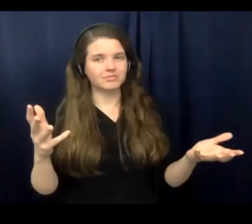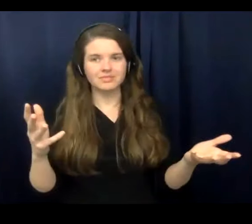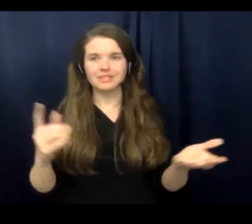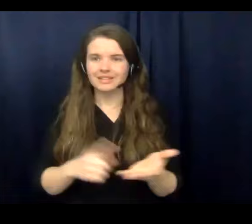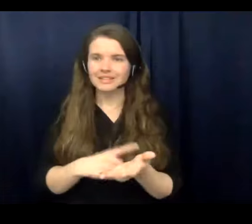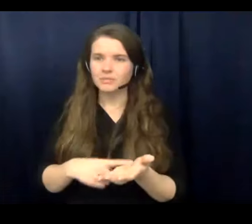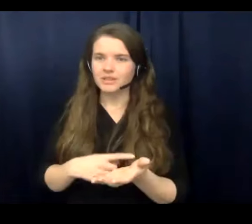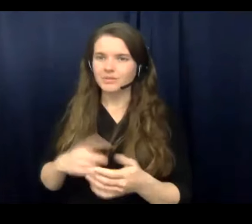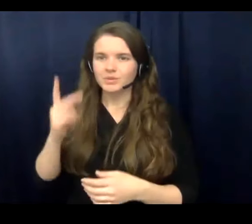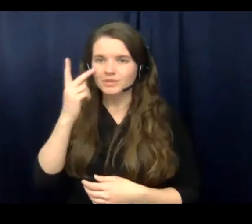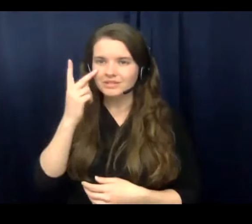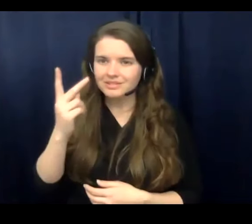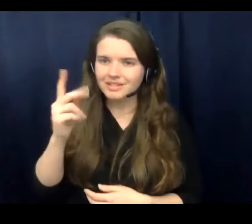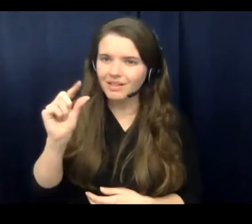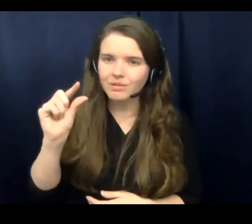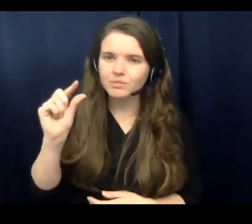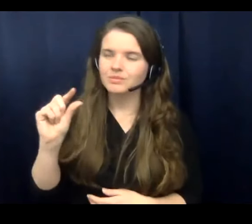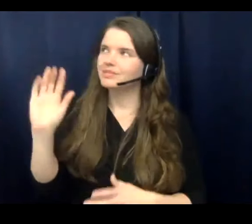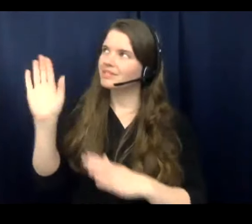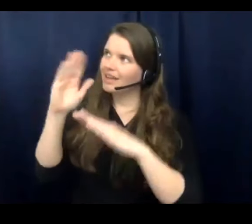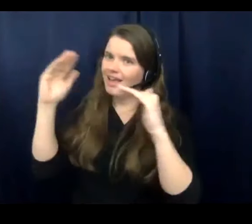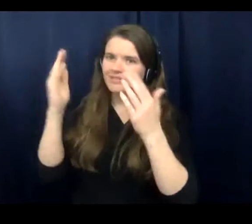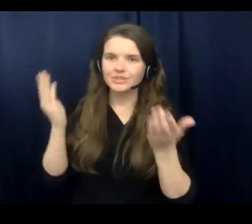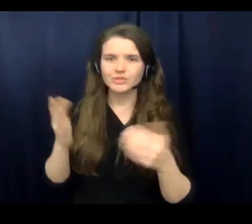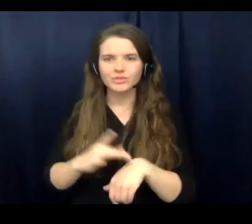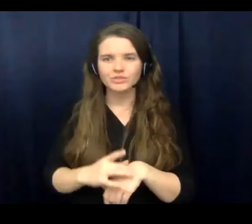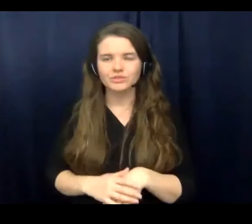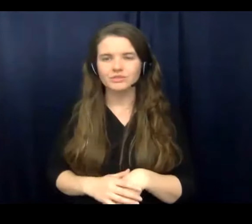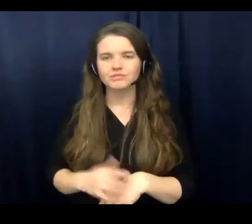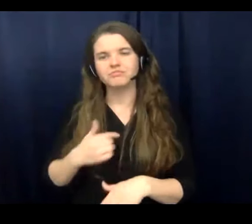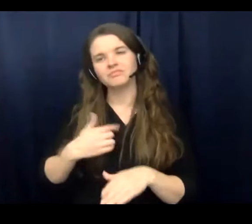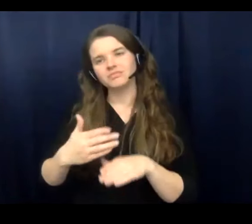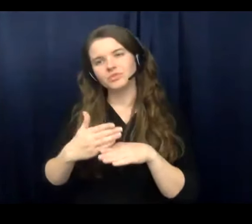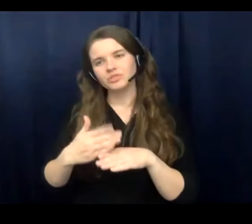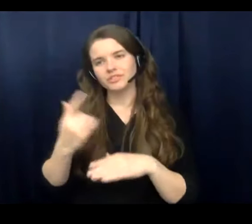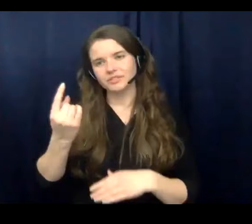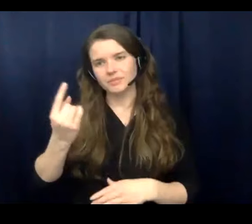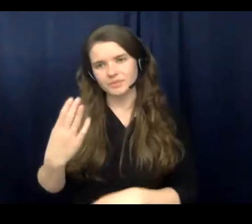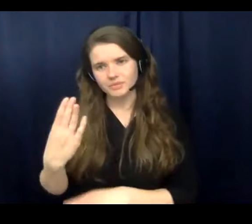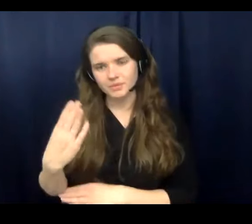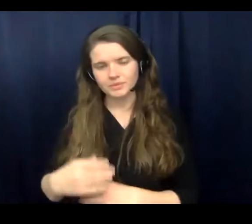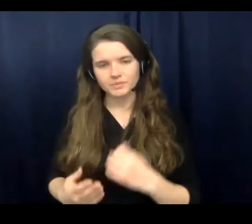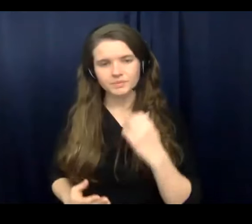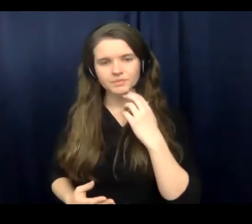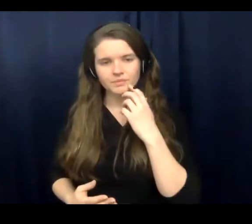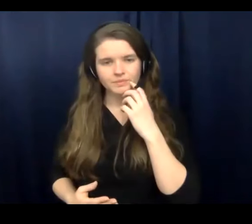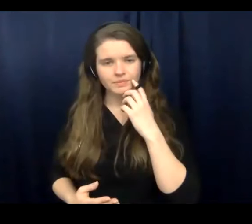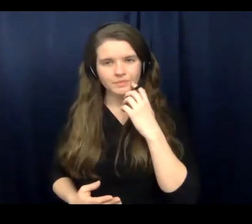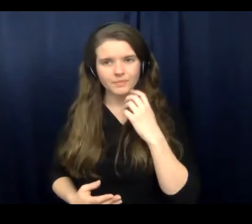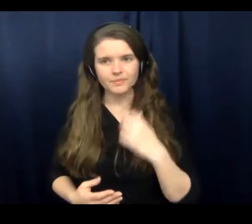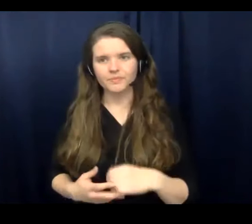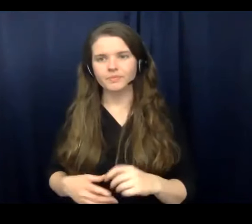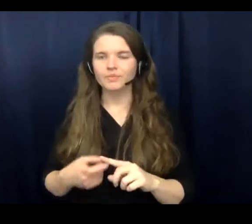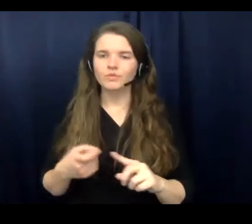glimpse of heaven here on earth. And I just want to share something this morning from